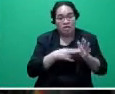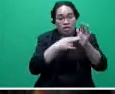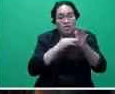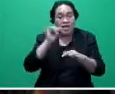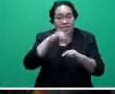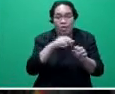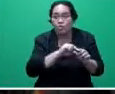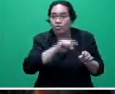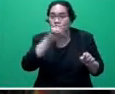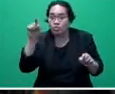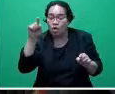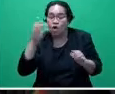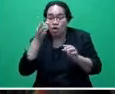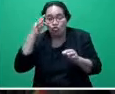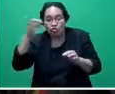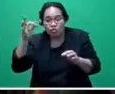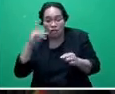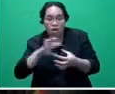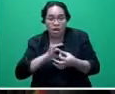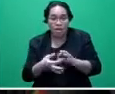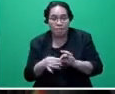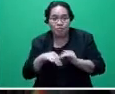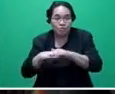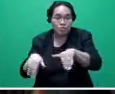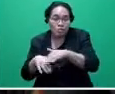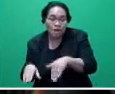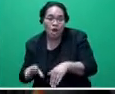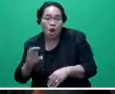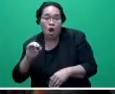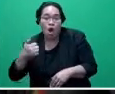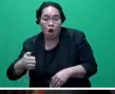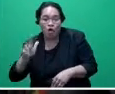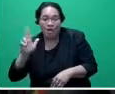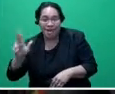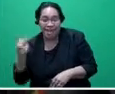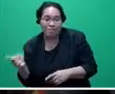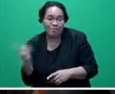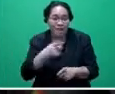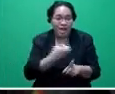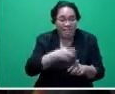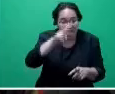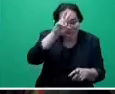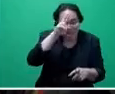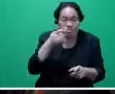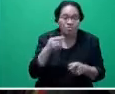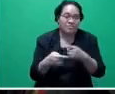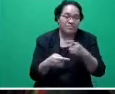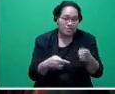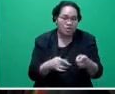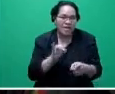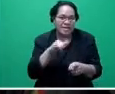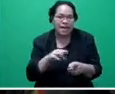to the Lau Group, as far as to the Olympic swimmers of Onelau to Onekadabu, Nambukelebe Ra, Public Kandabu to Rara to